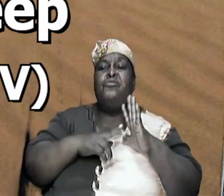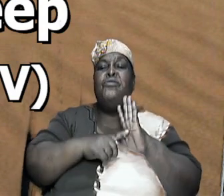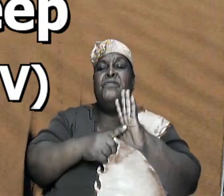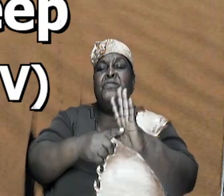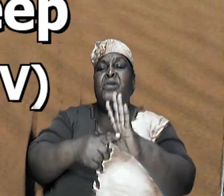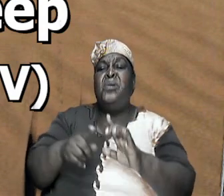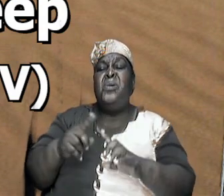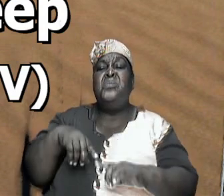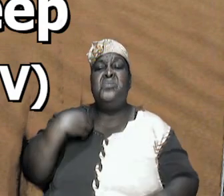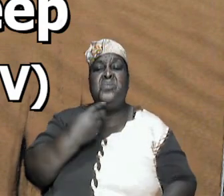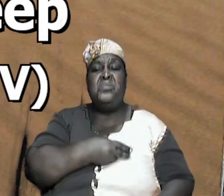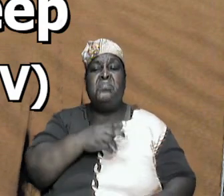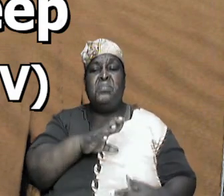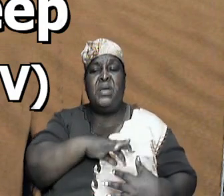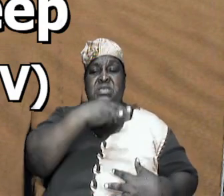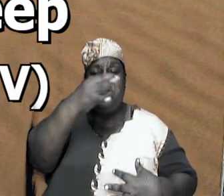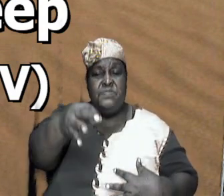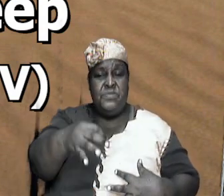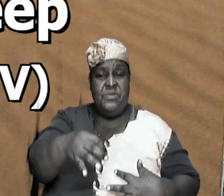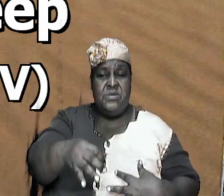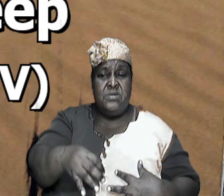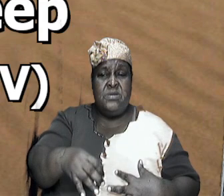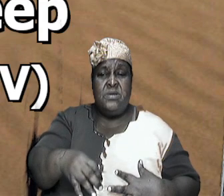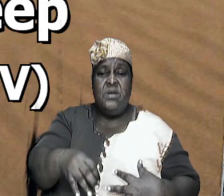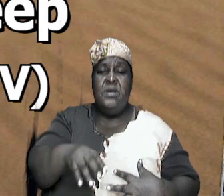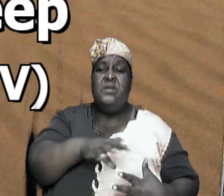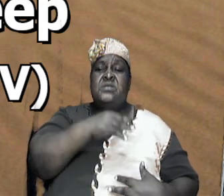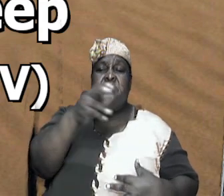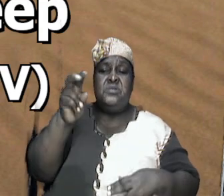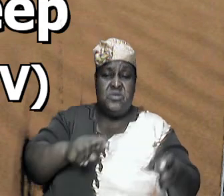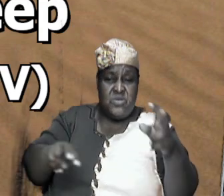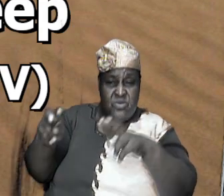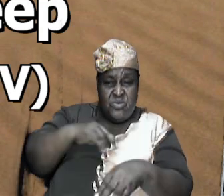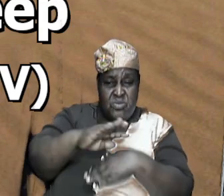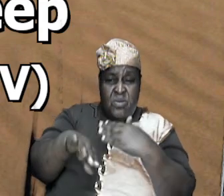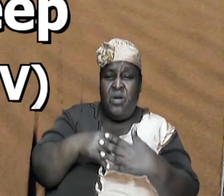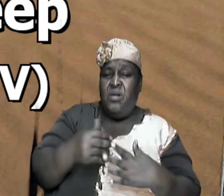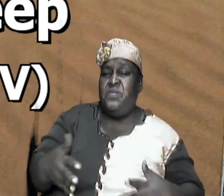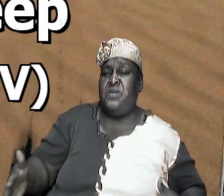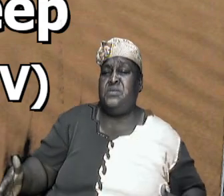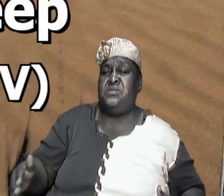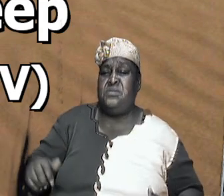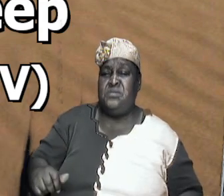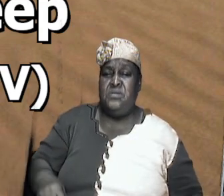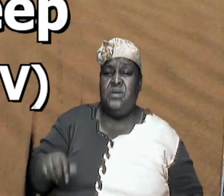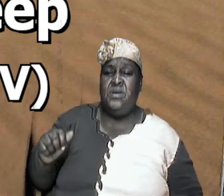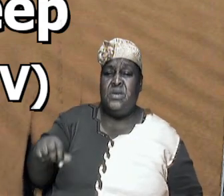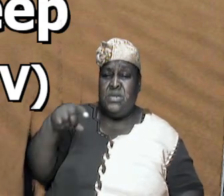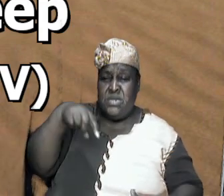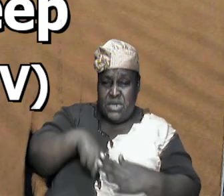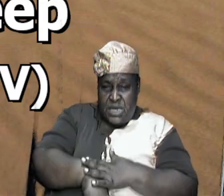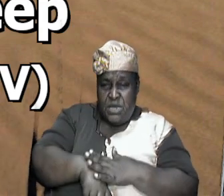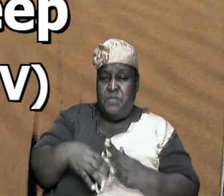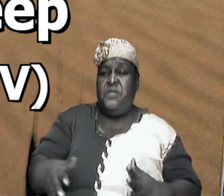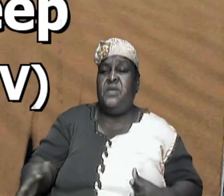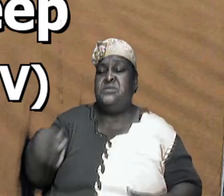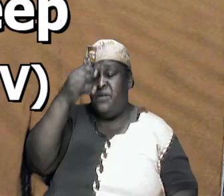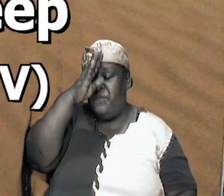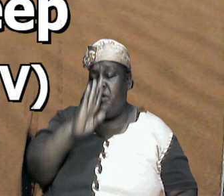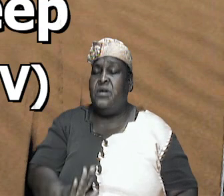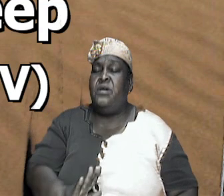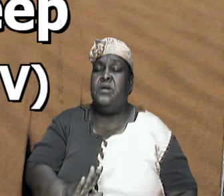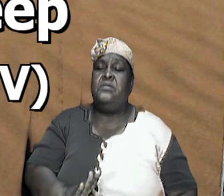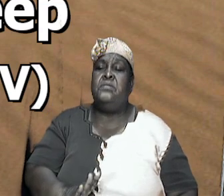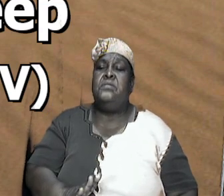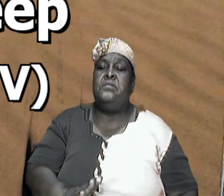revealed unto us by his Spirit, for the Spirit searcheth all things. Yeah, this is the scripture I was looking for. Yea,